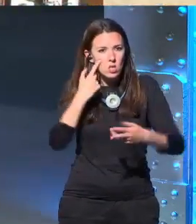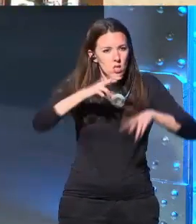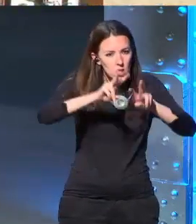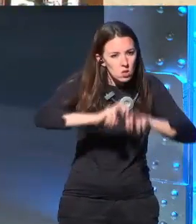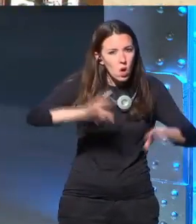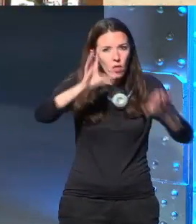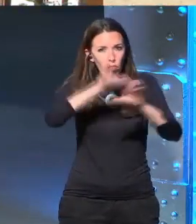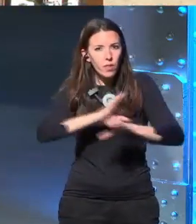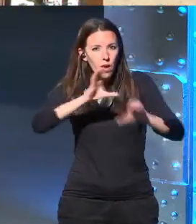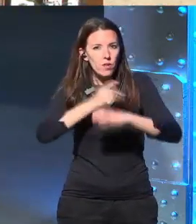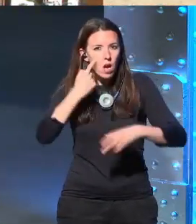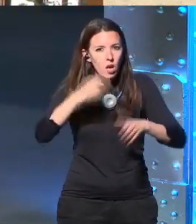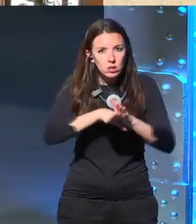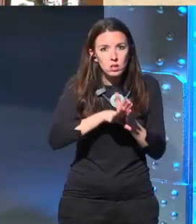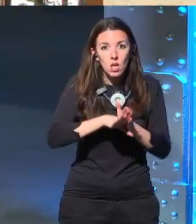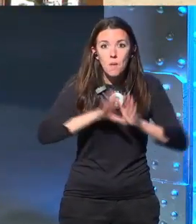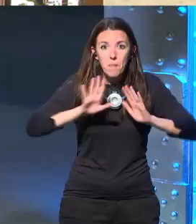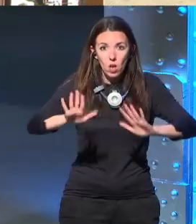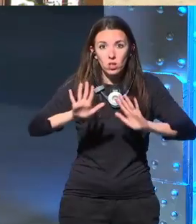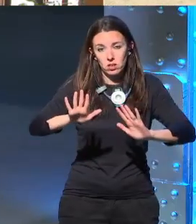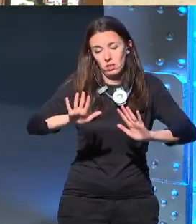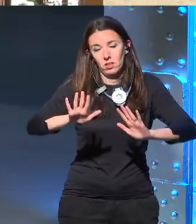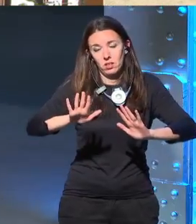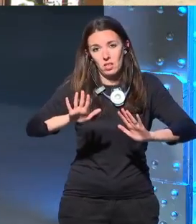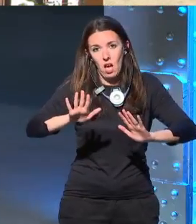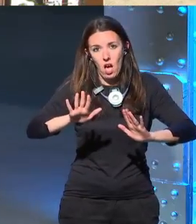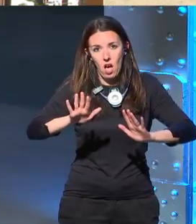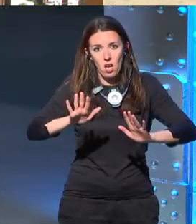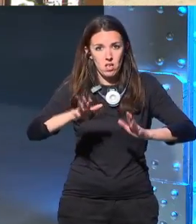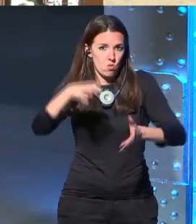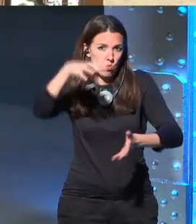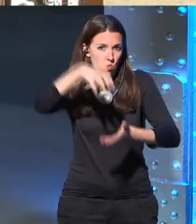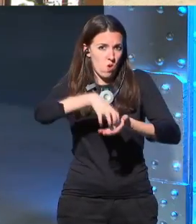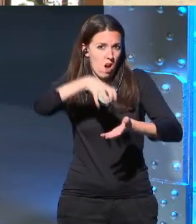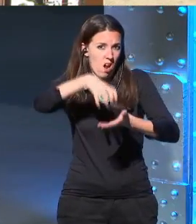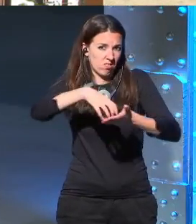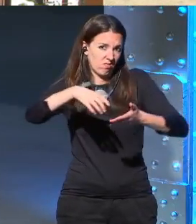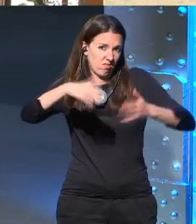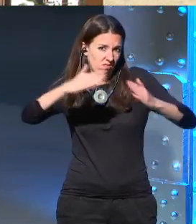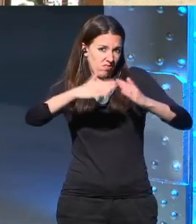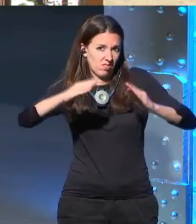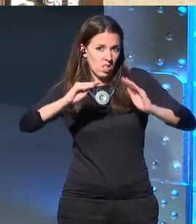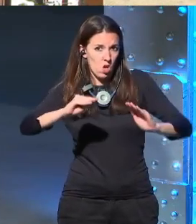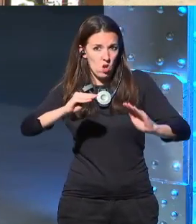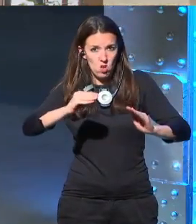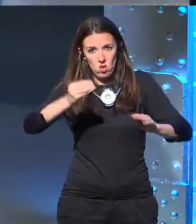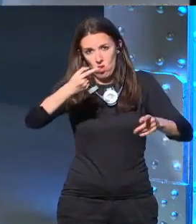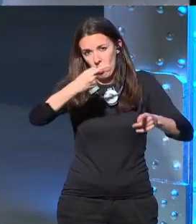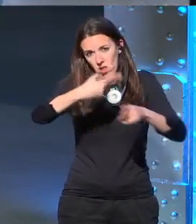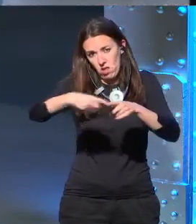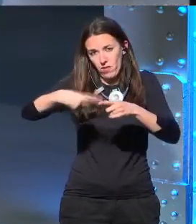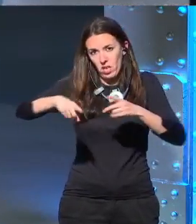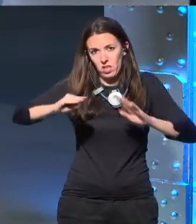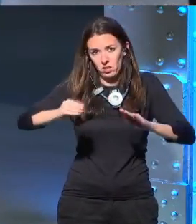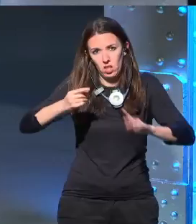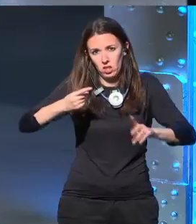there in his chamber with 3 of the paintings he carried with him over the Alps. St. John, the